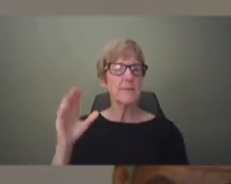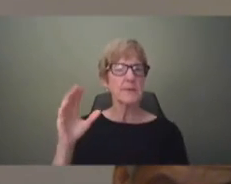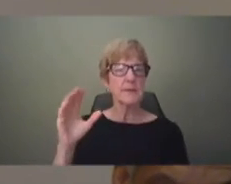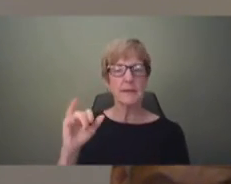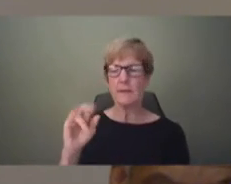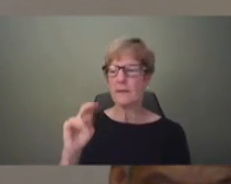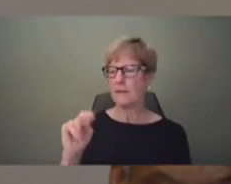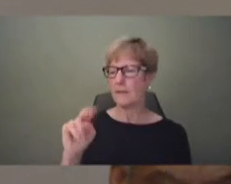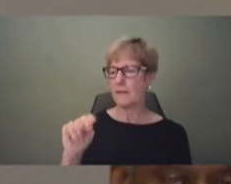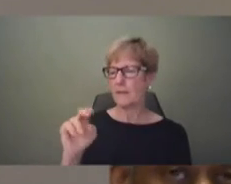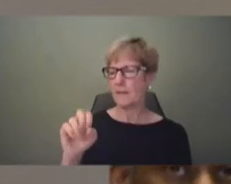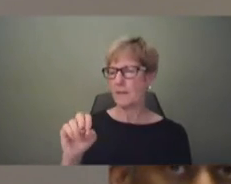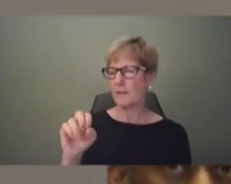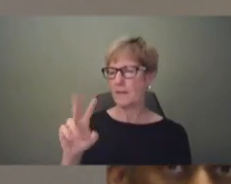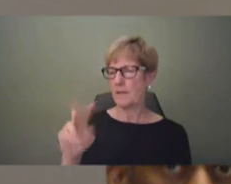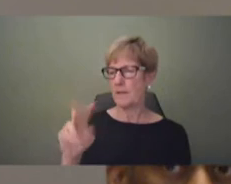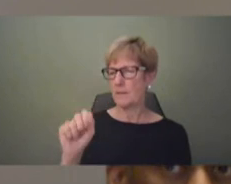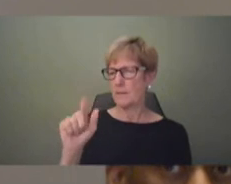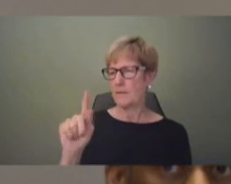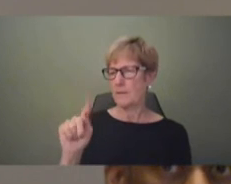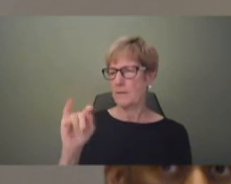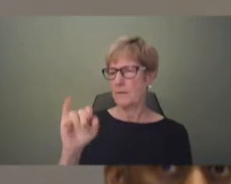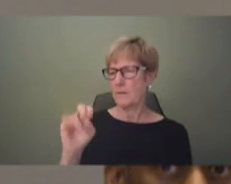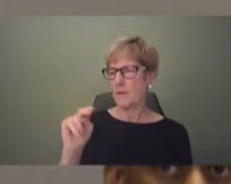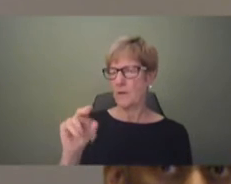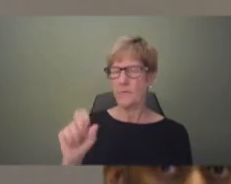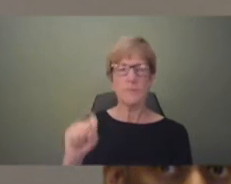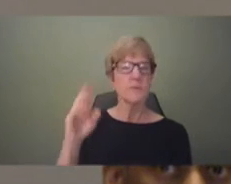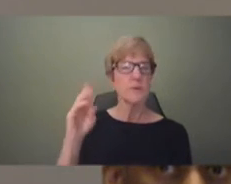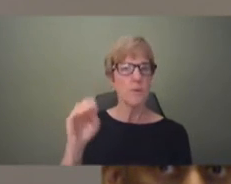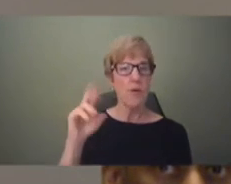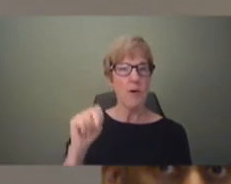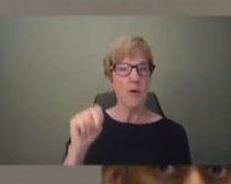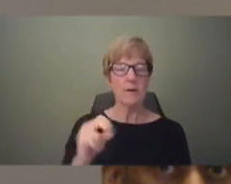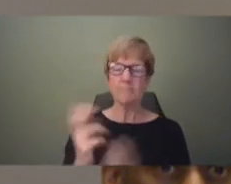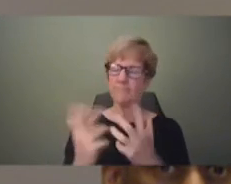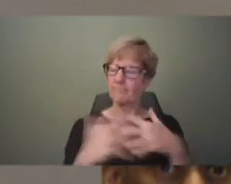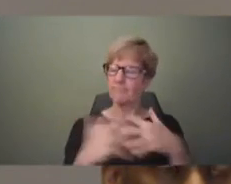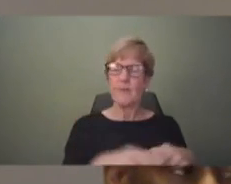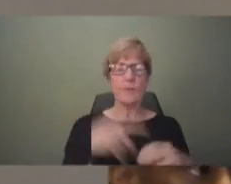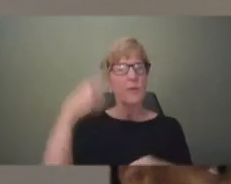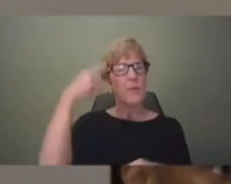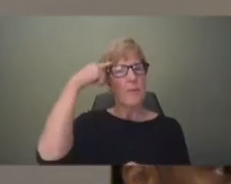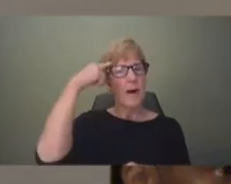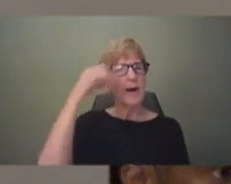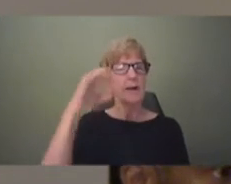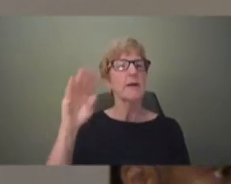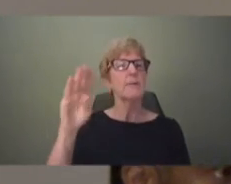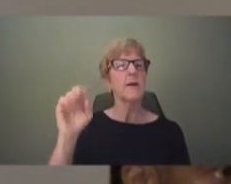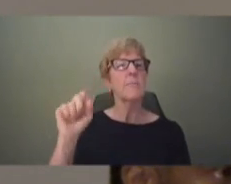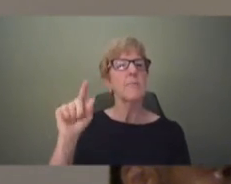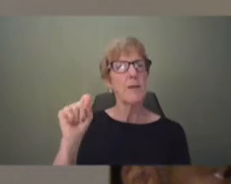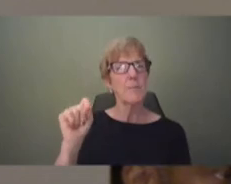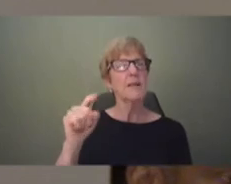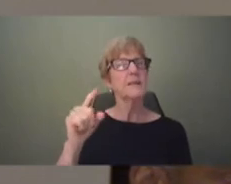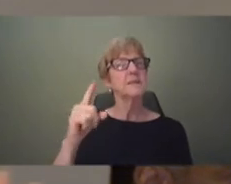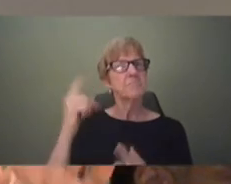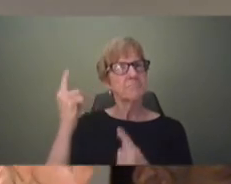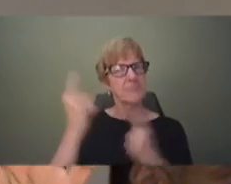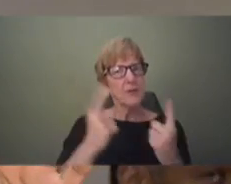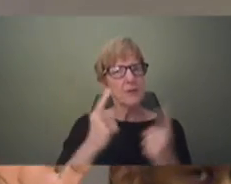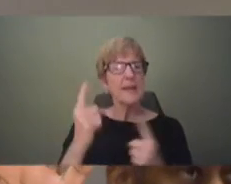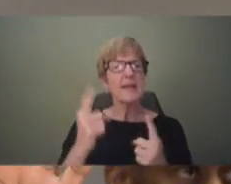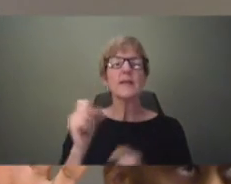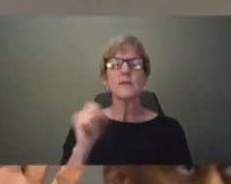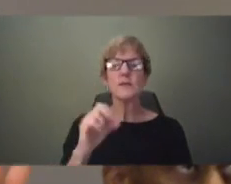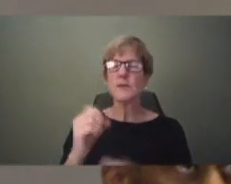it in your design is uh right in line with the mindset of Belmont Association member so thank